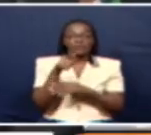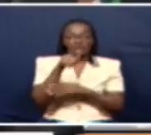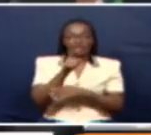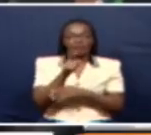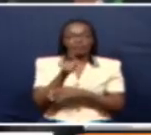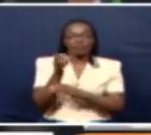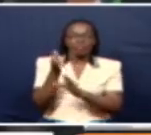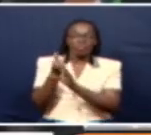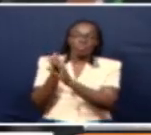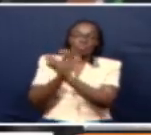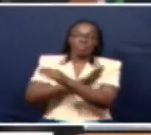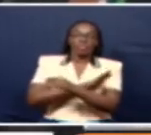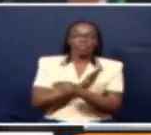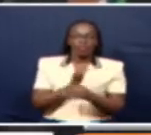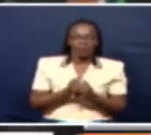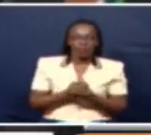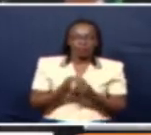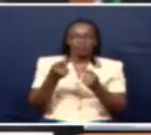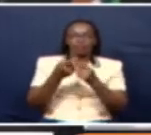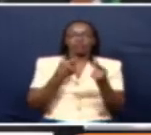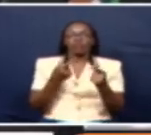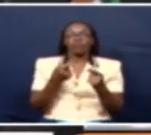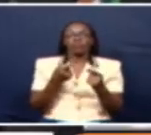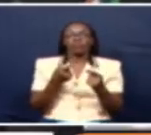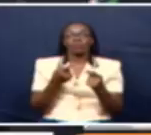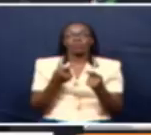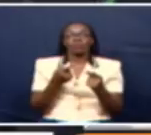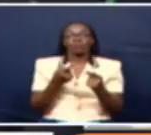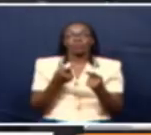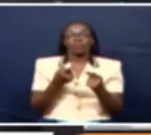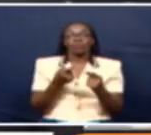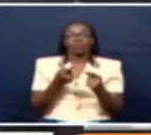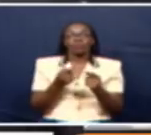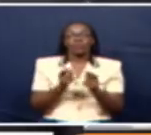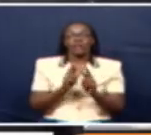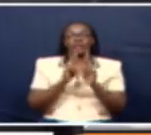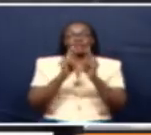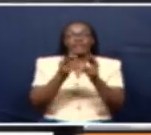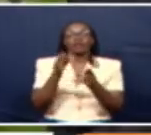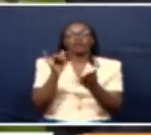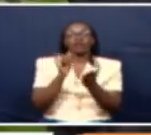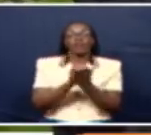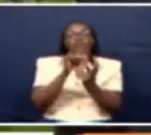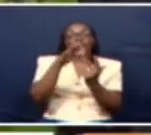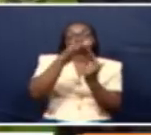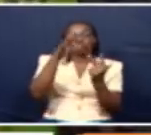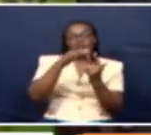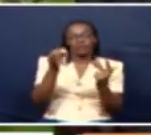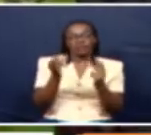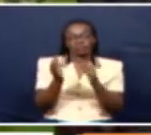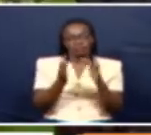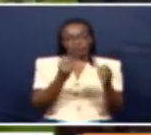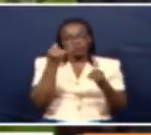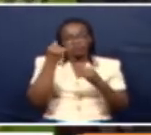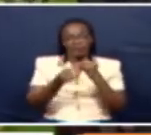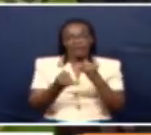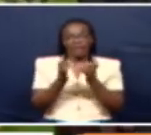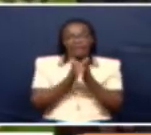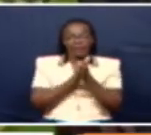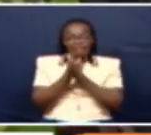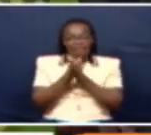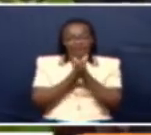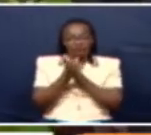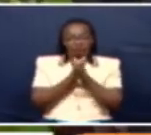abscond from the consequences of that choice. And finally, a passionate